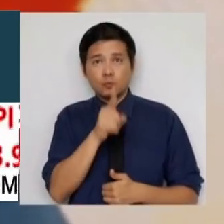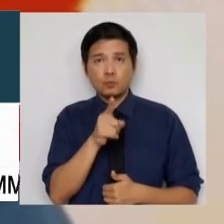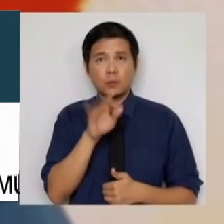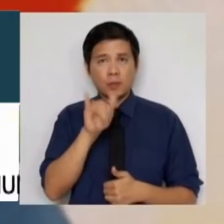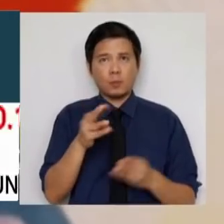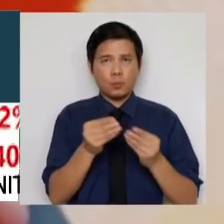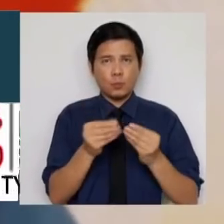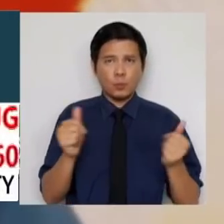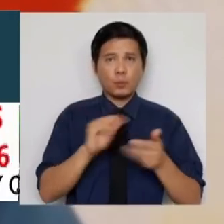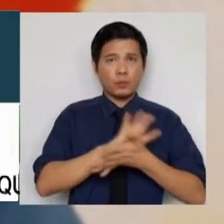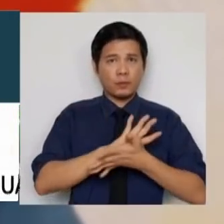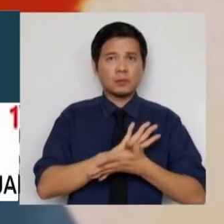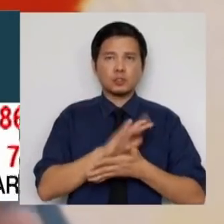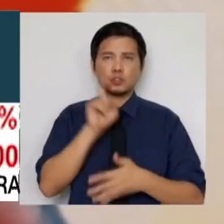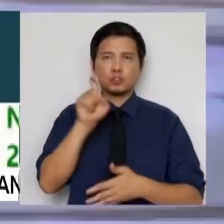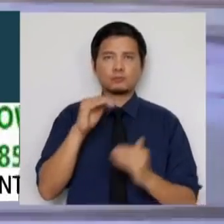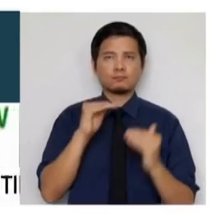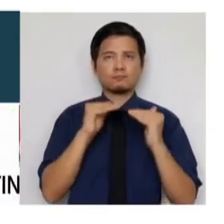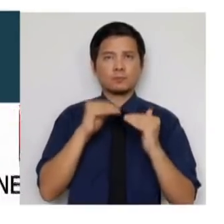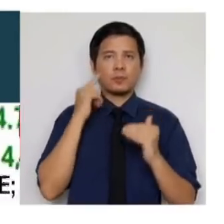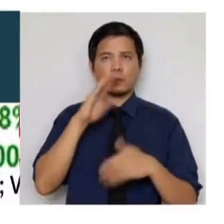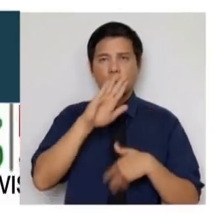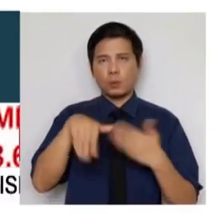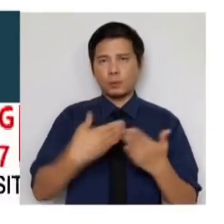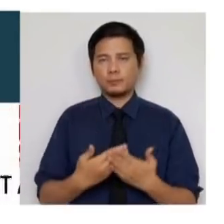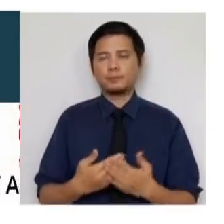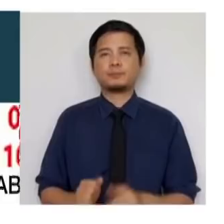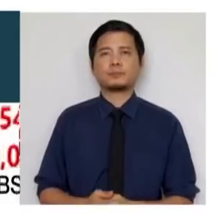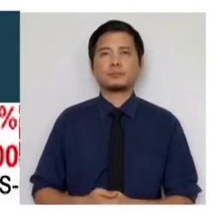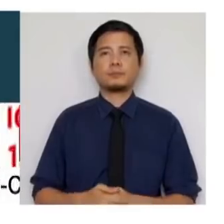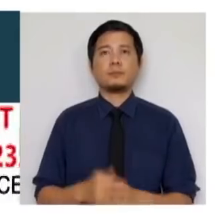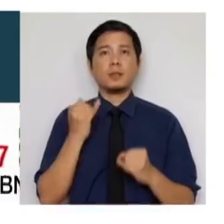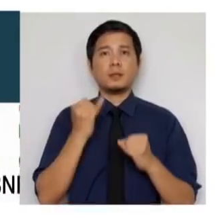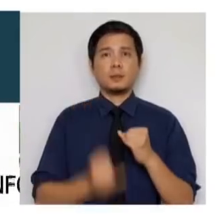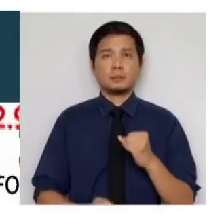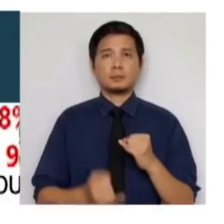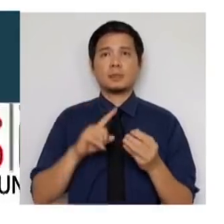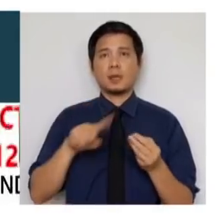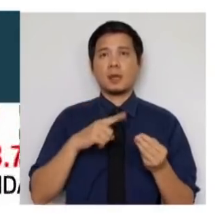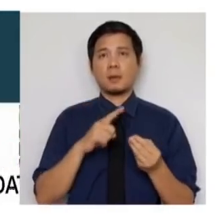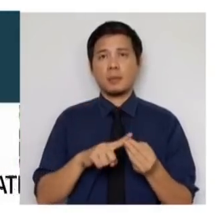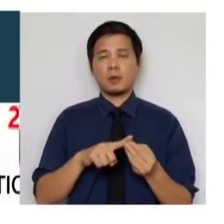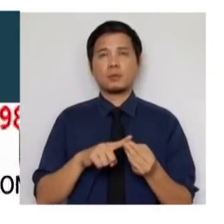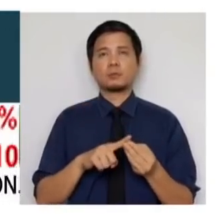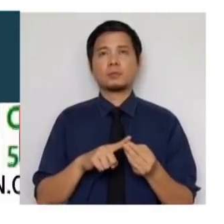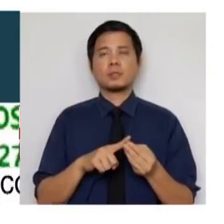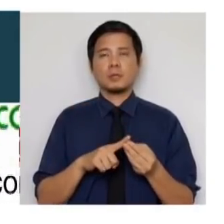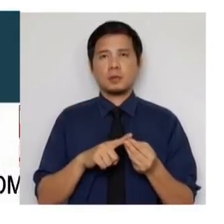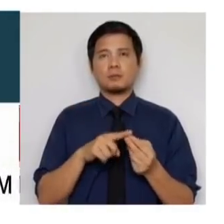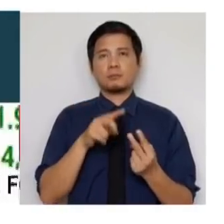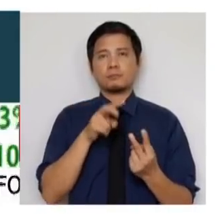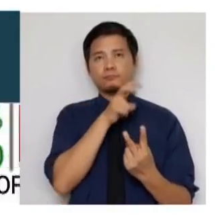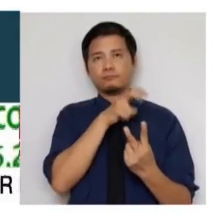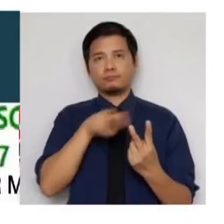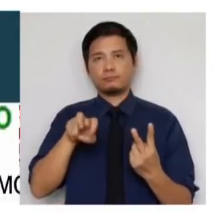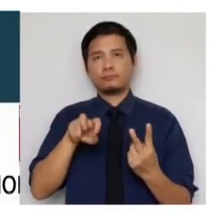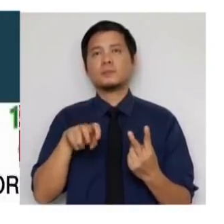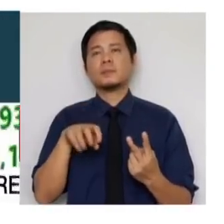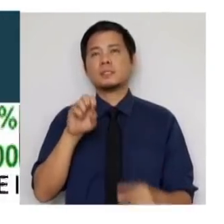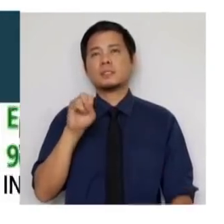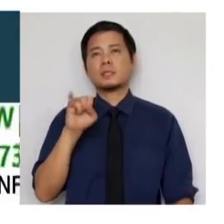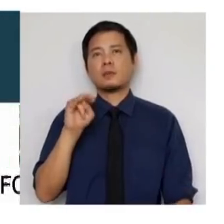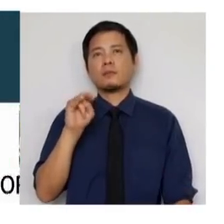everyone. Okay, finally, Mayor Belmonte, about the switch to Sinovac's CoronaVac for senior